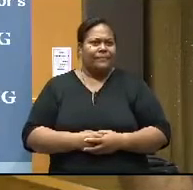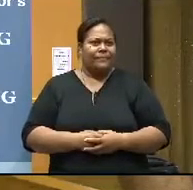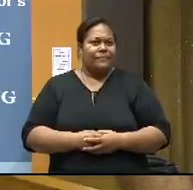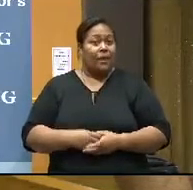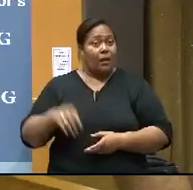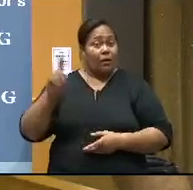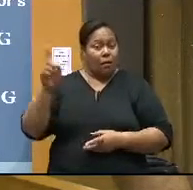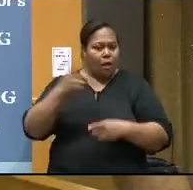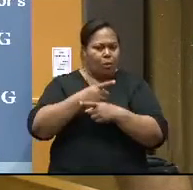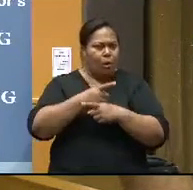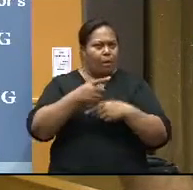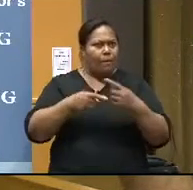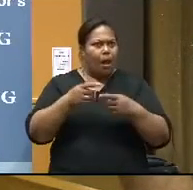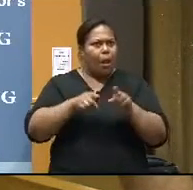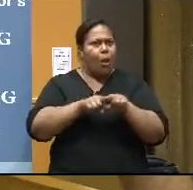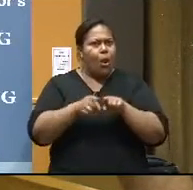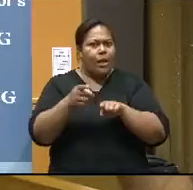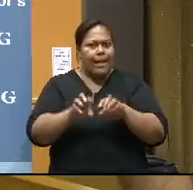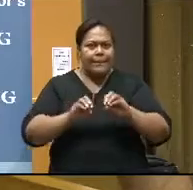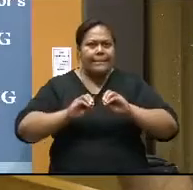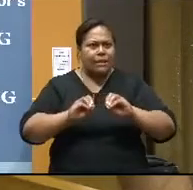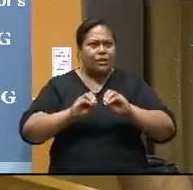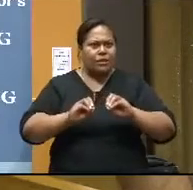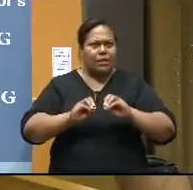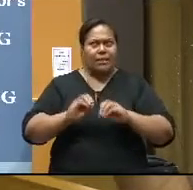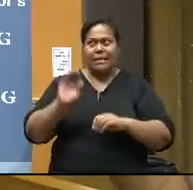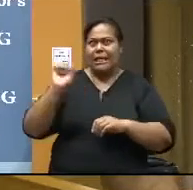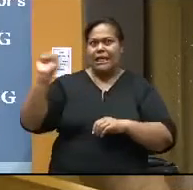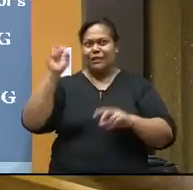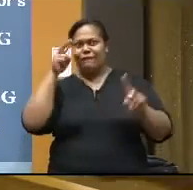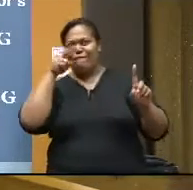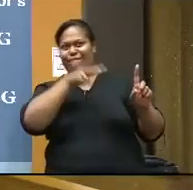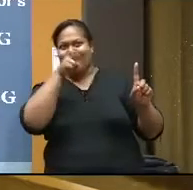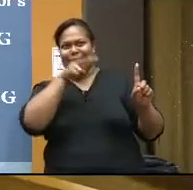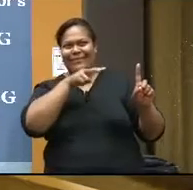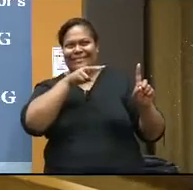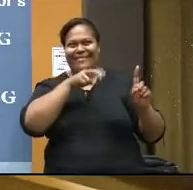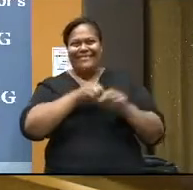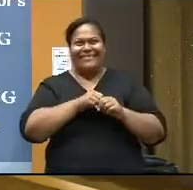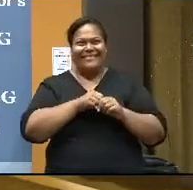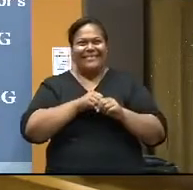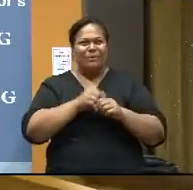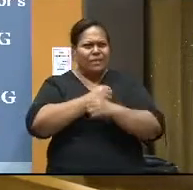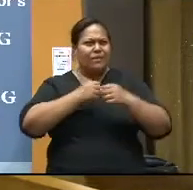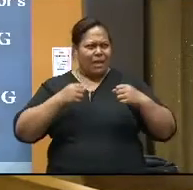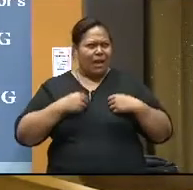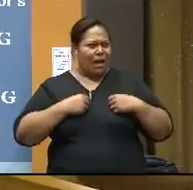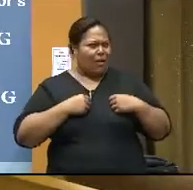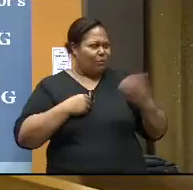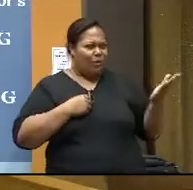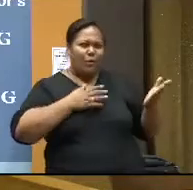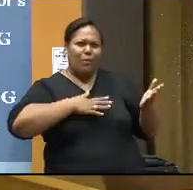to talk about learning and teaching as he saw it. So that was our attempt to see